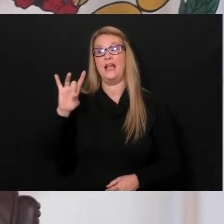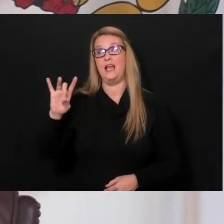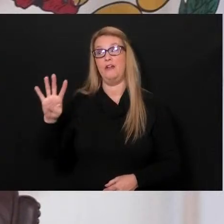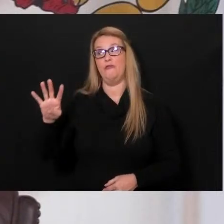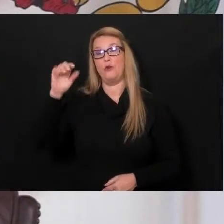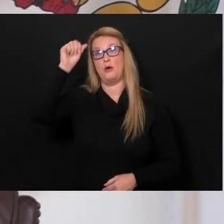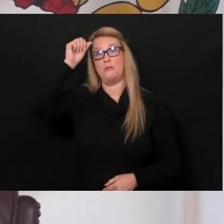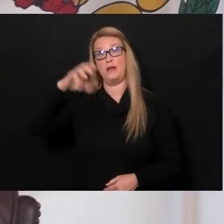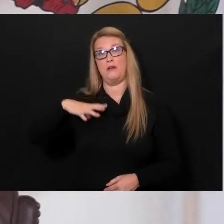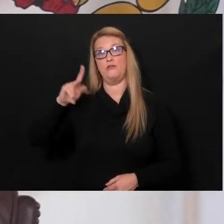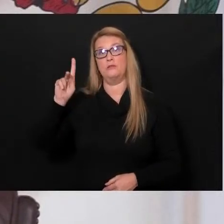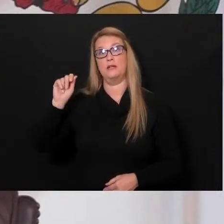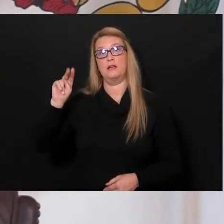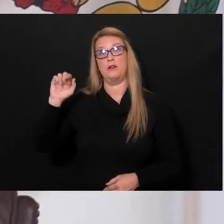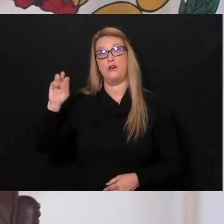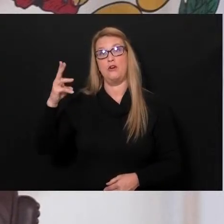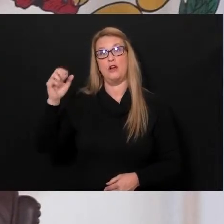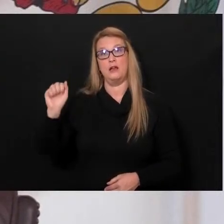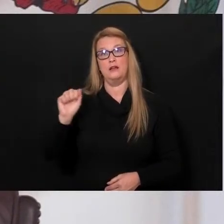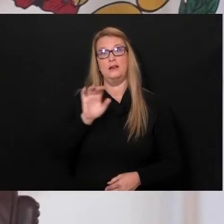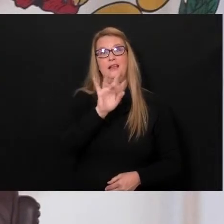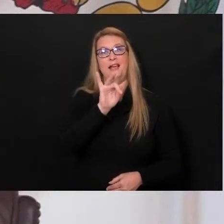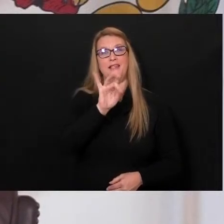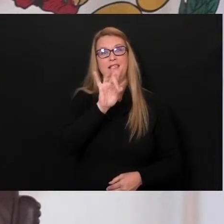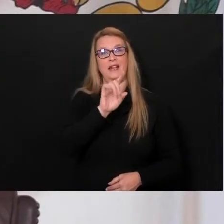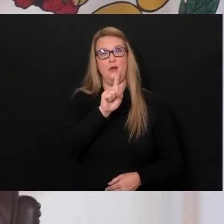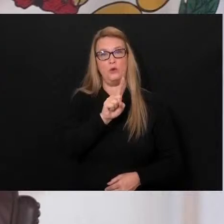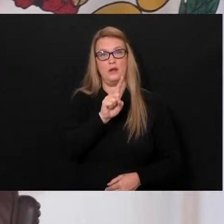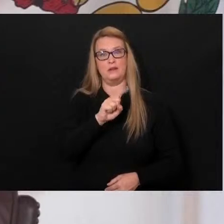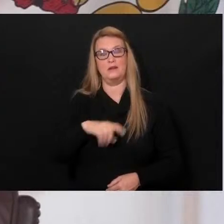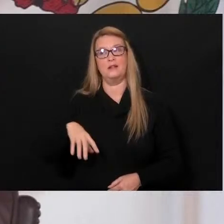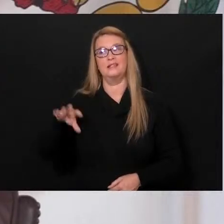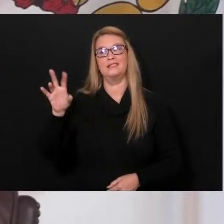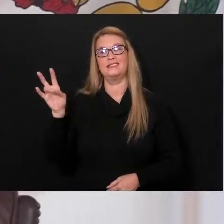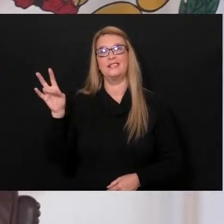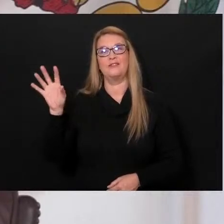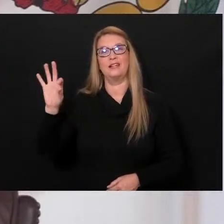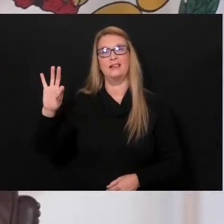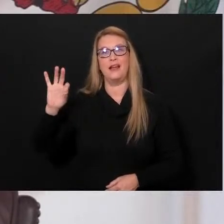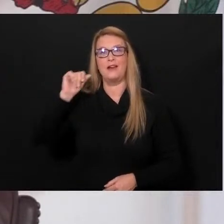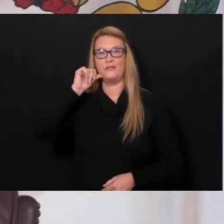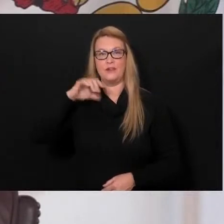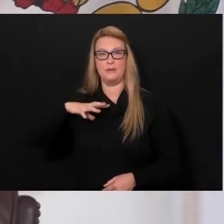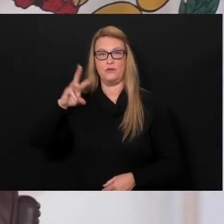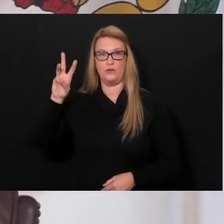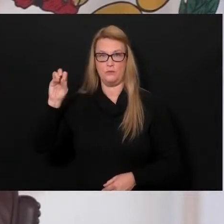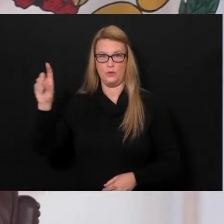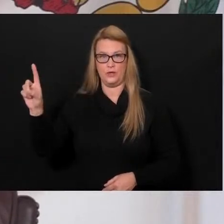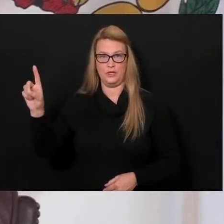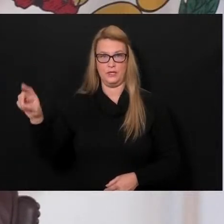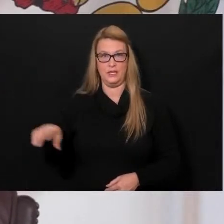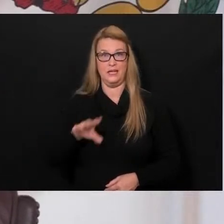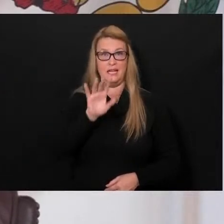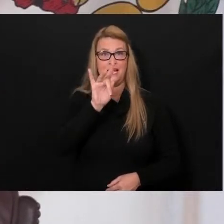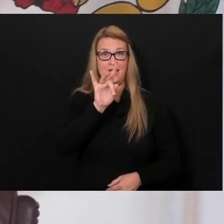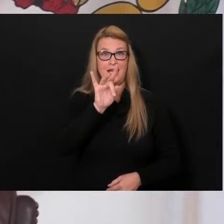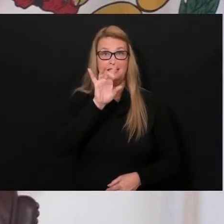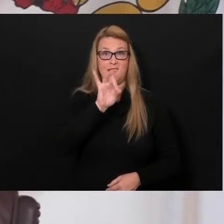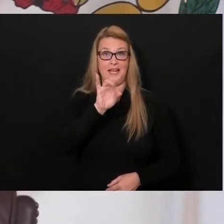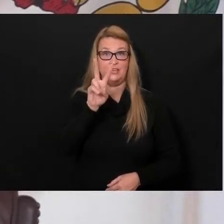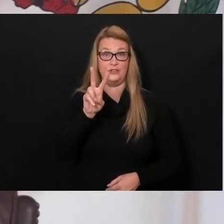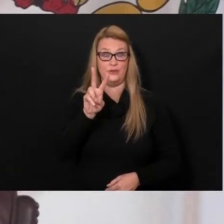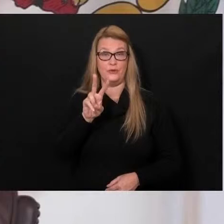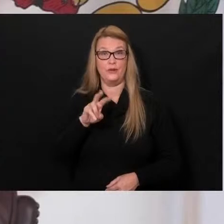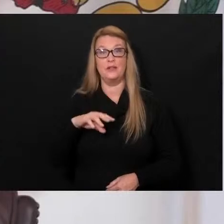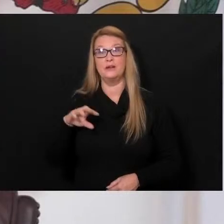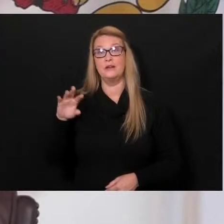Kanawha County. Our 1,881st death is a 79-year-old female from Wood County. Our 1,882nd